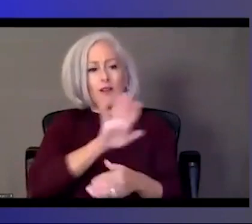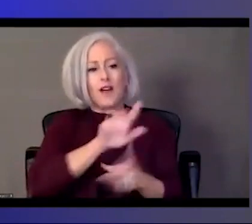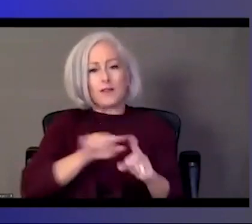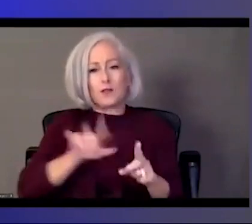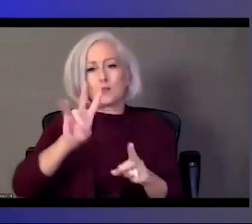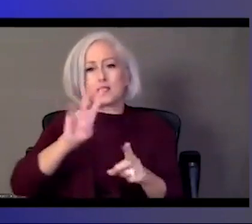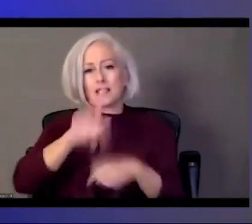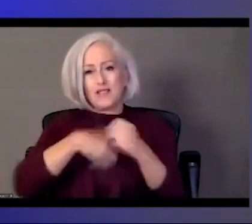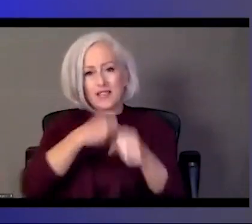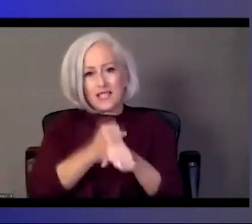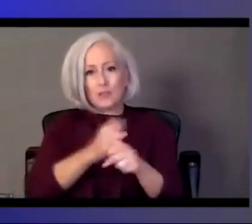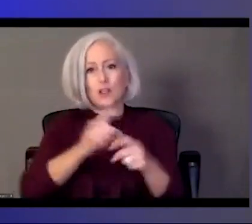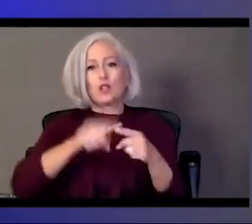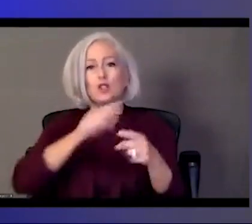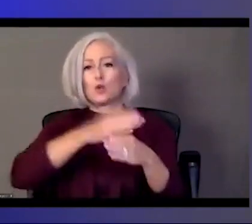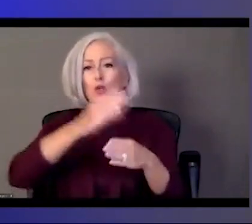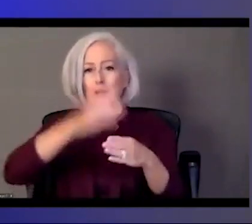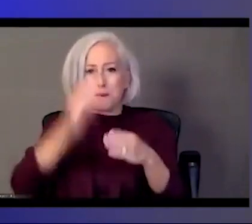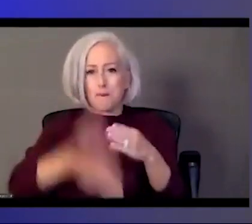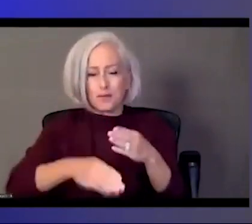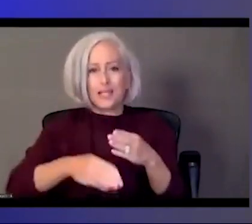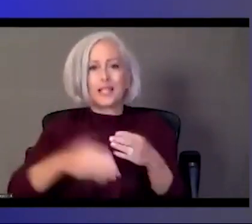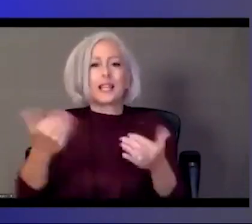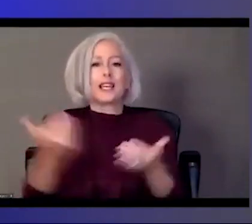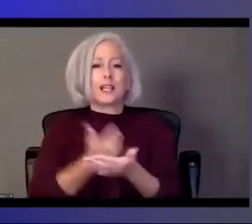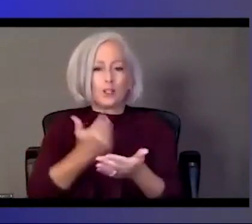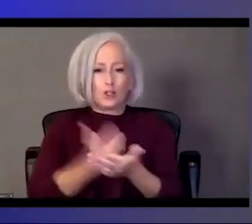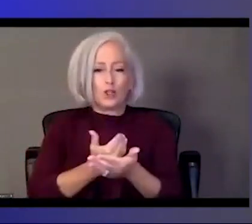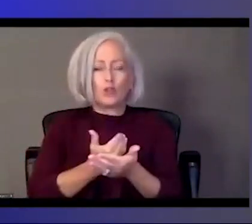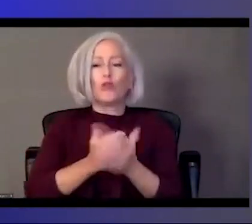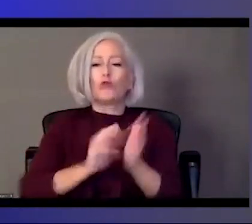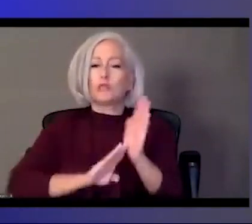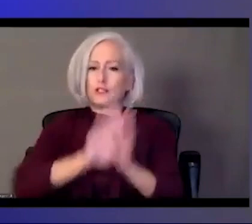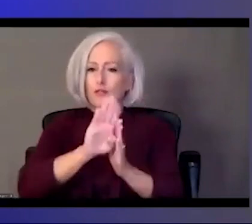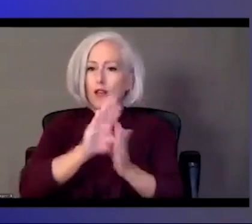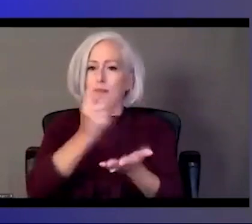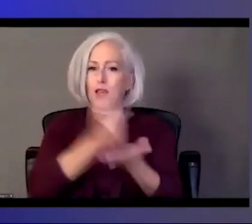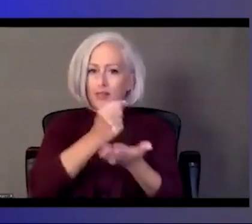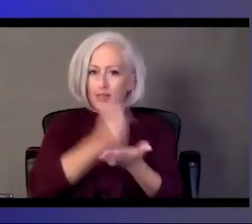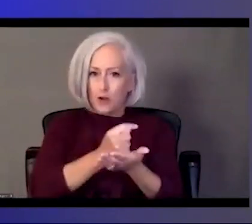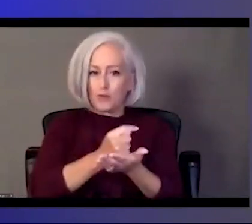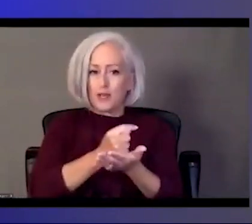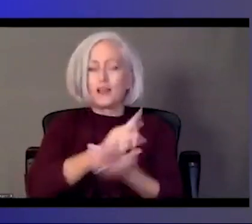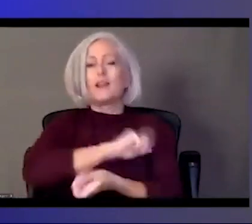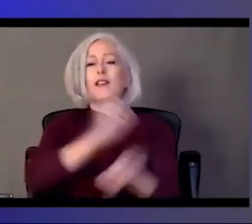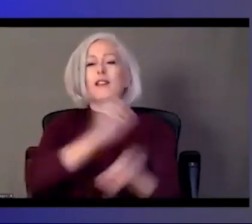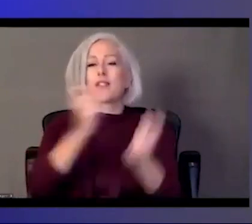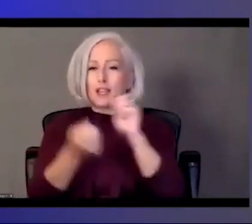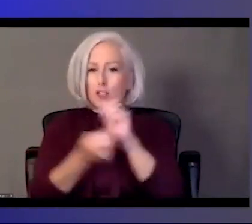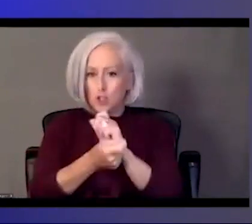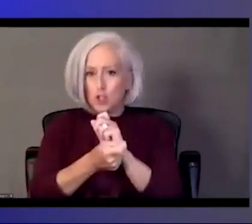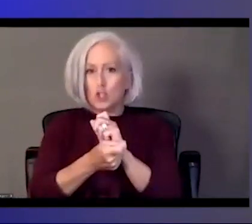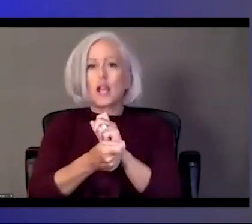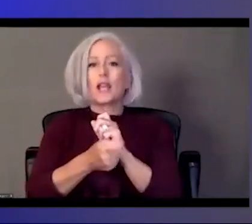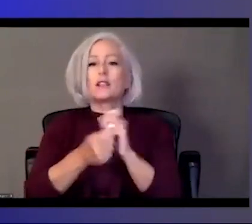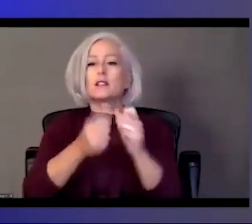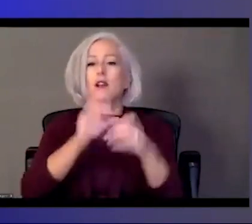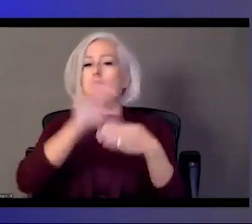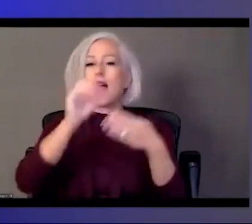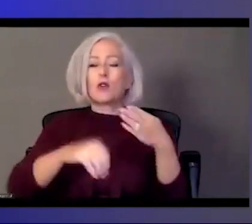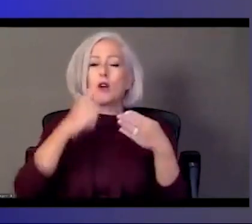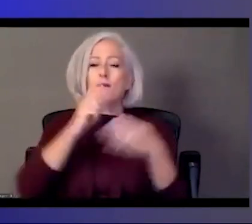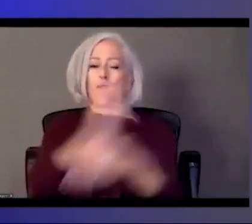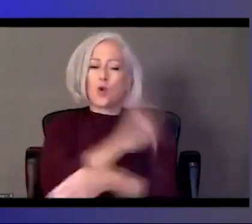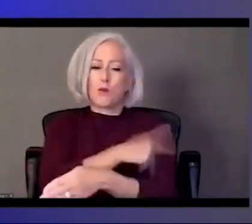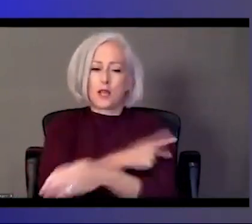to completely novel therapies, non-existent before, that are changing the landscape and the paradigm, the outcomes for our patients. So I think